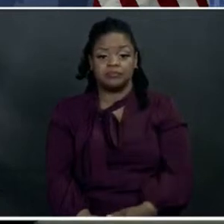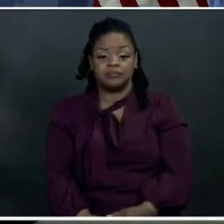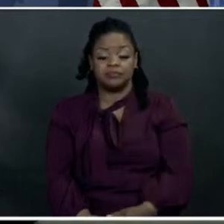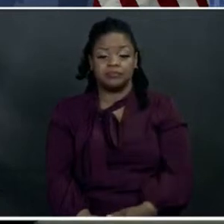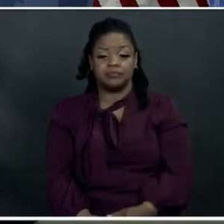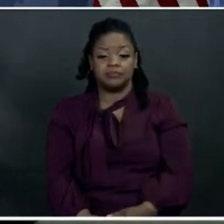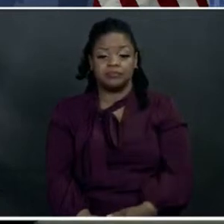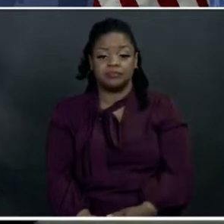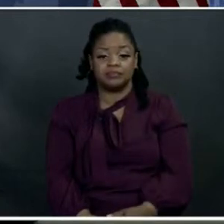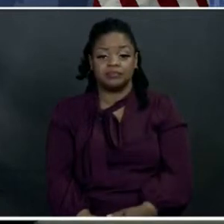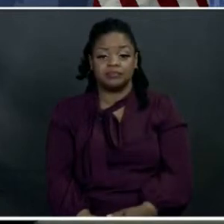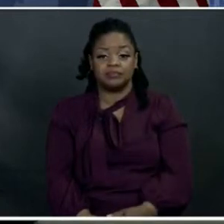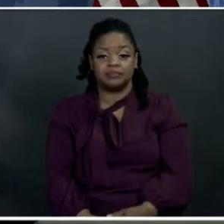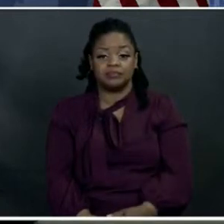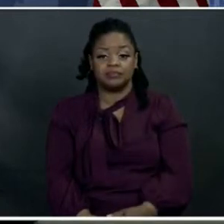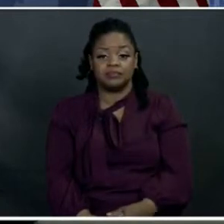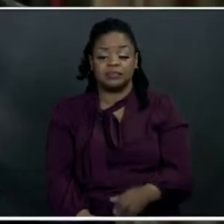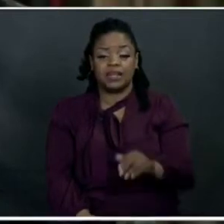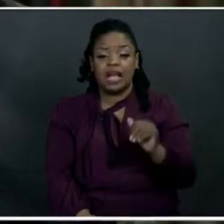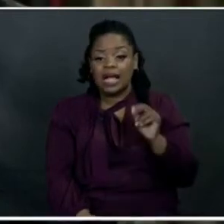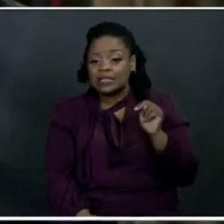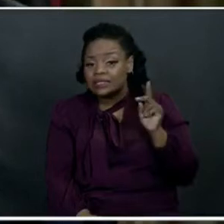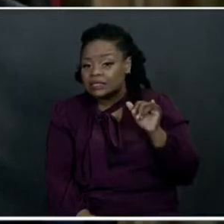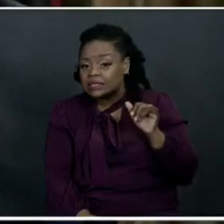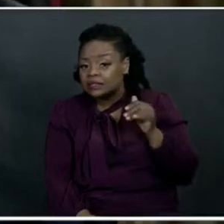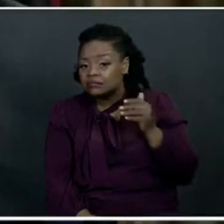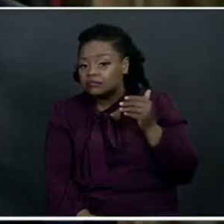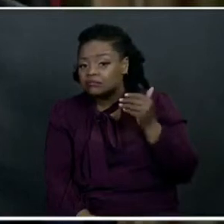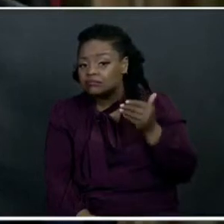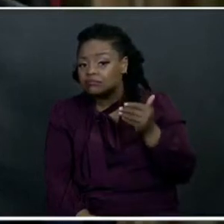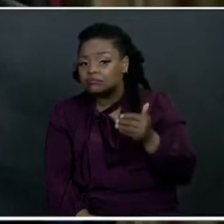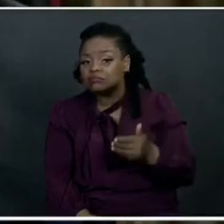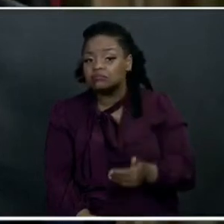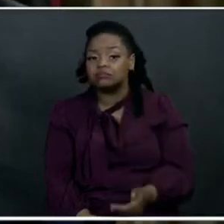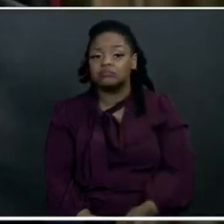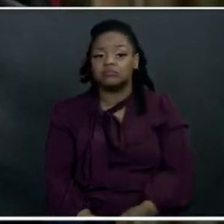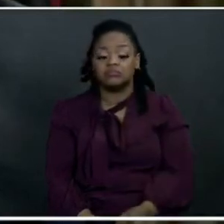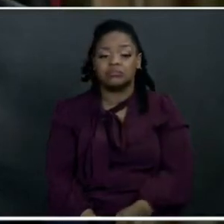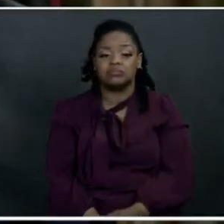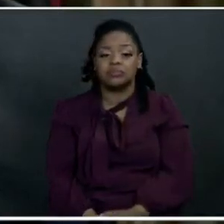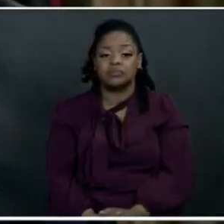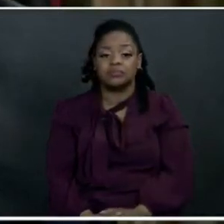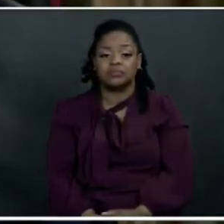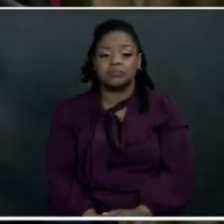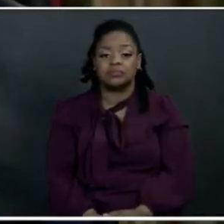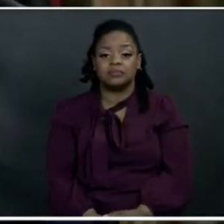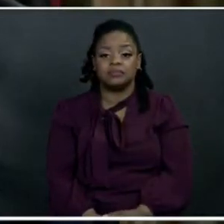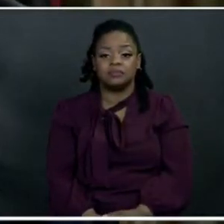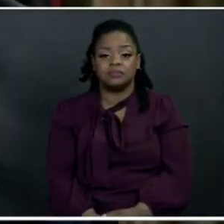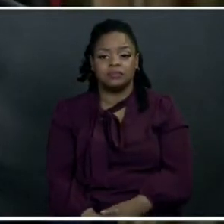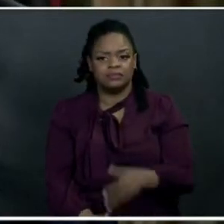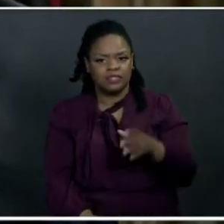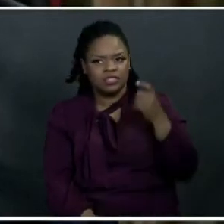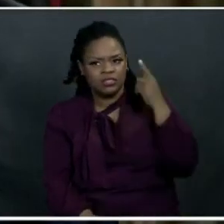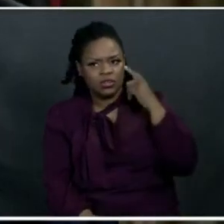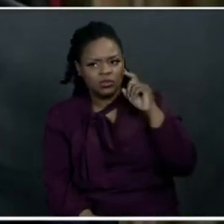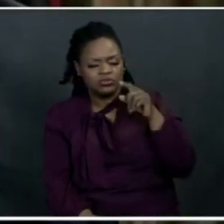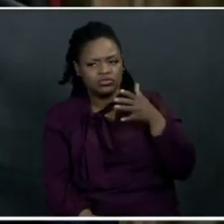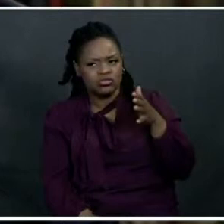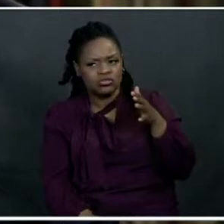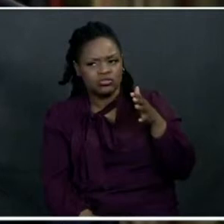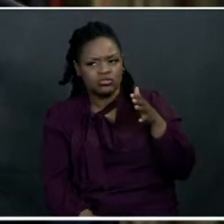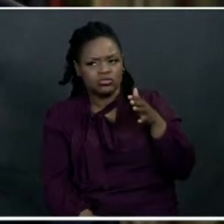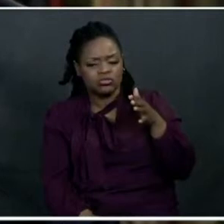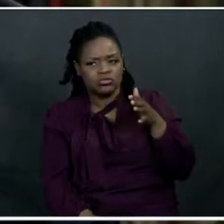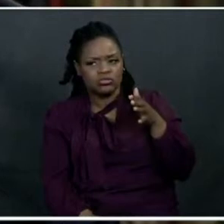Andy Slavic, can you hear us? Yes. I can hear you. Okay, did you hear the question was about what the increase,